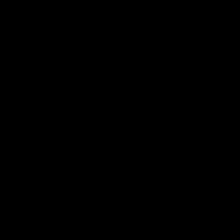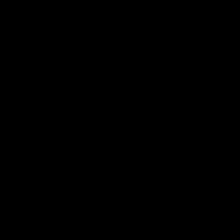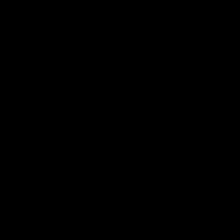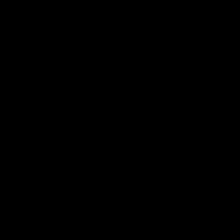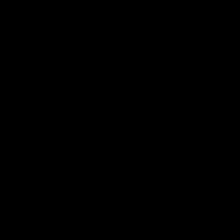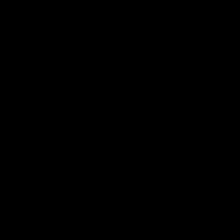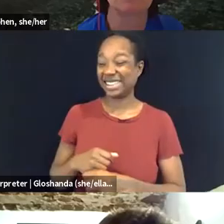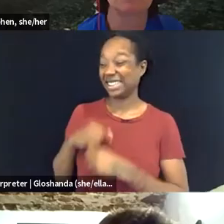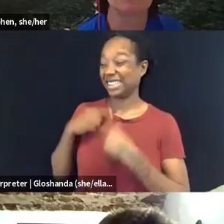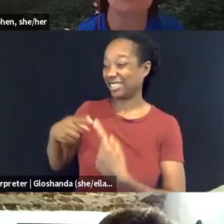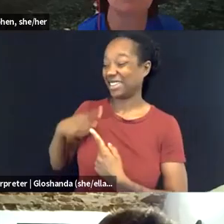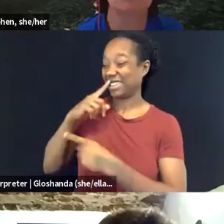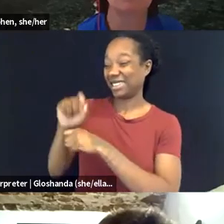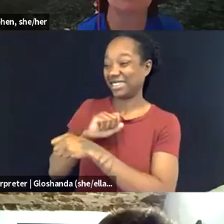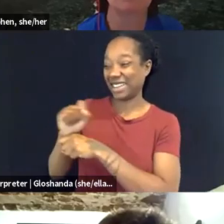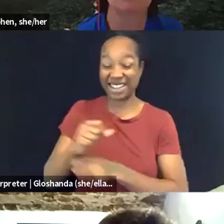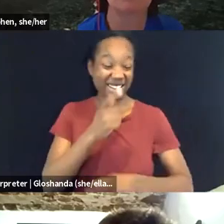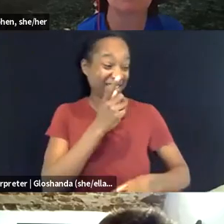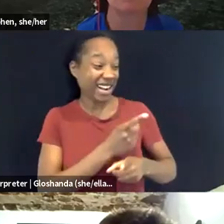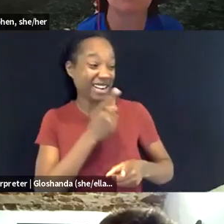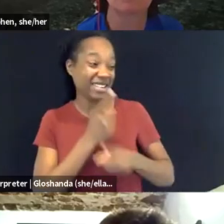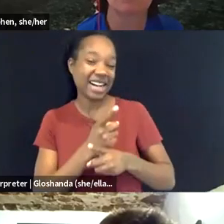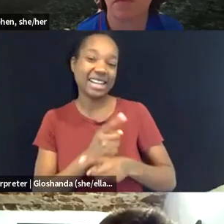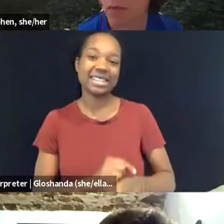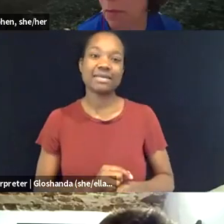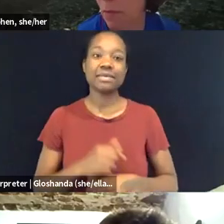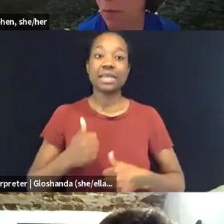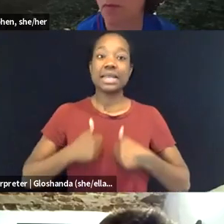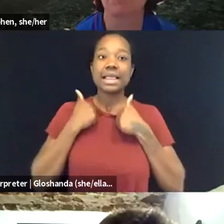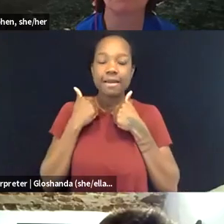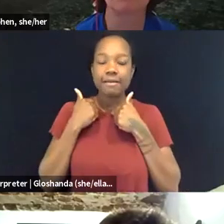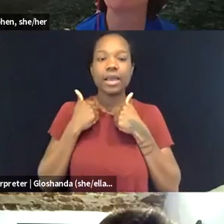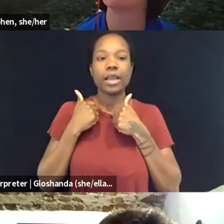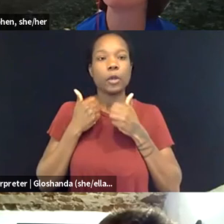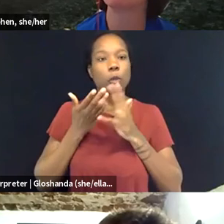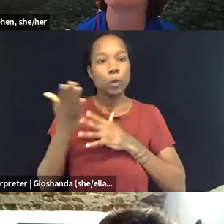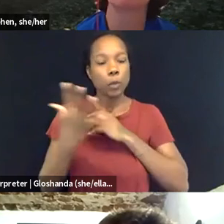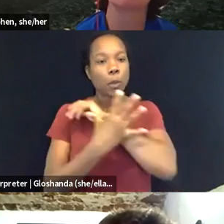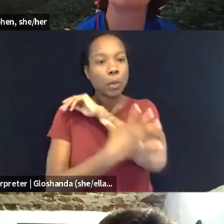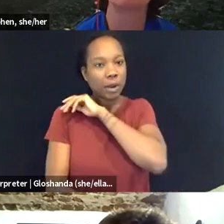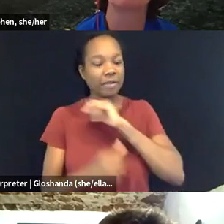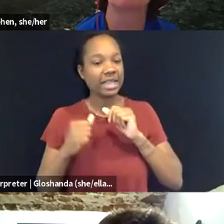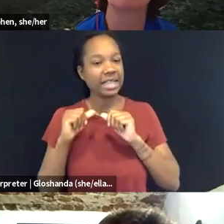real. Right? The time Living under poverty is a constant fight. Exactly. And